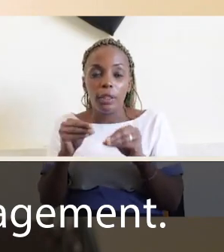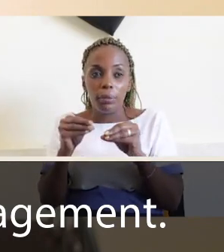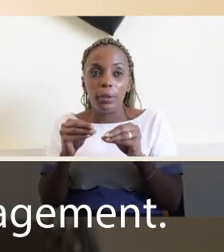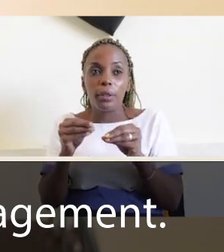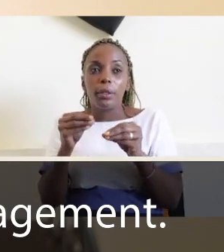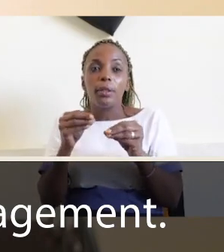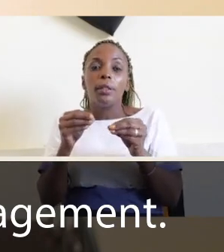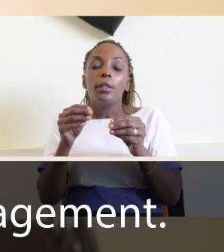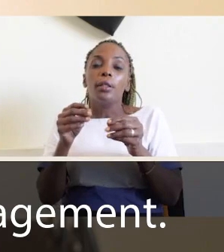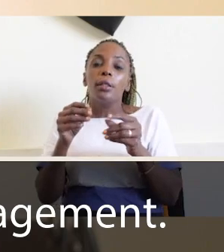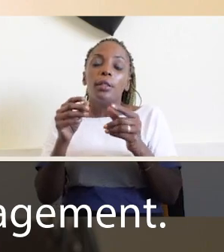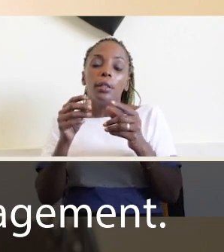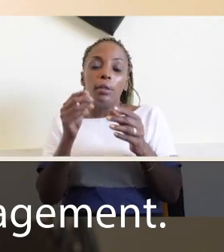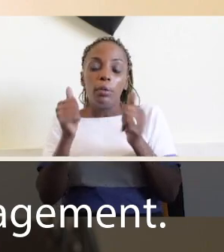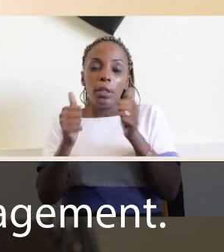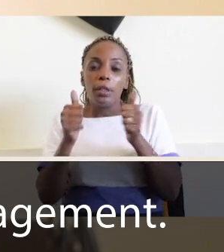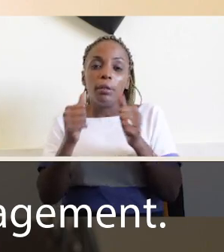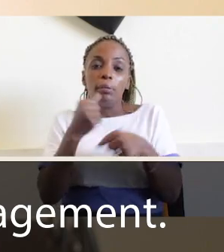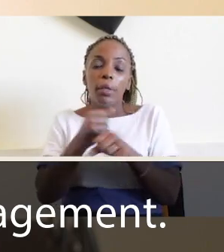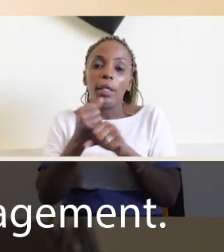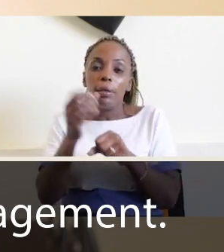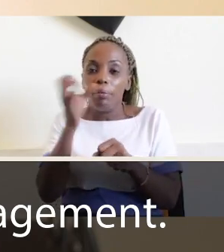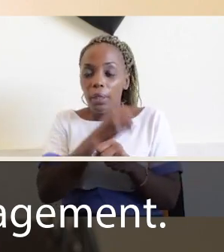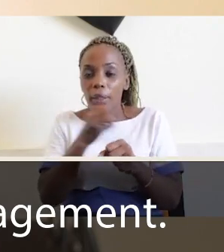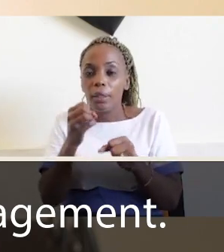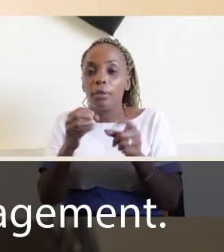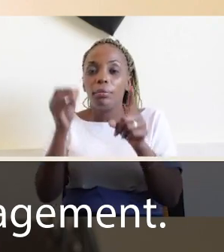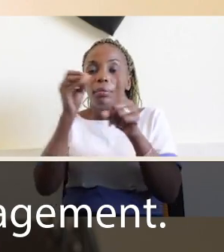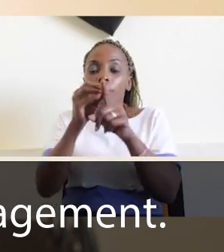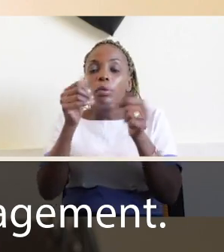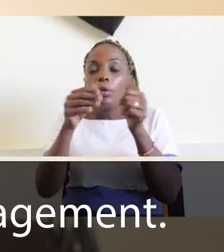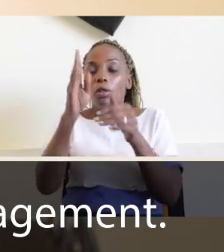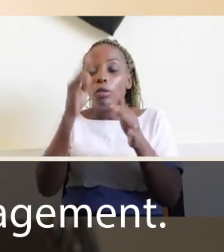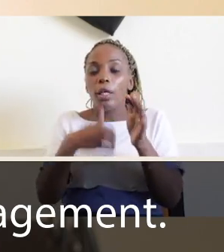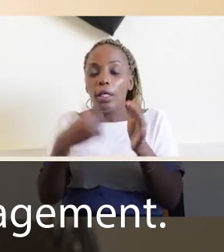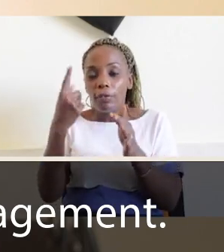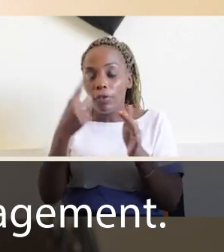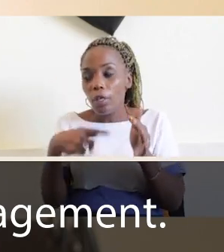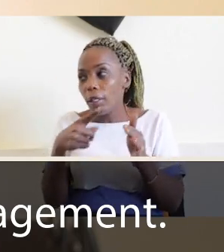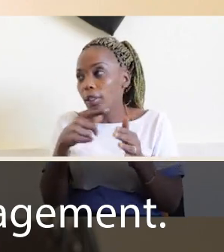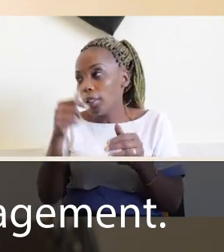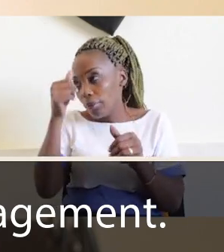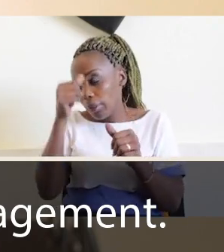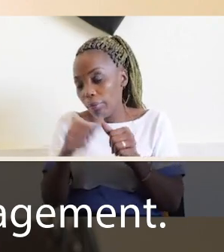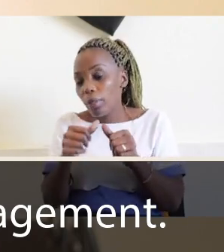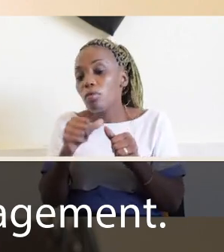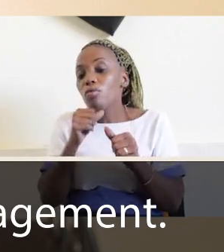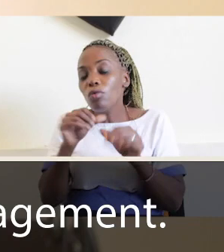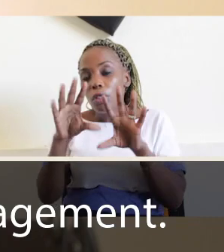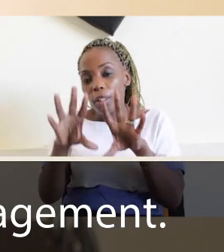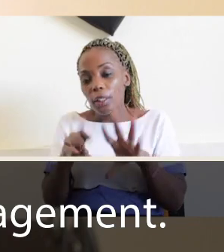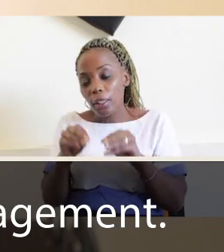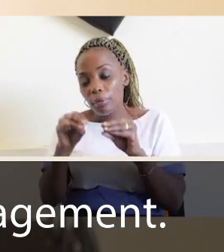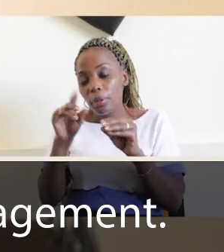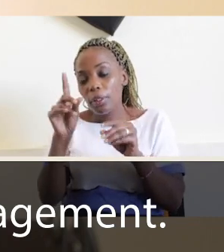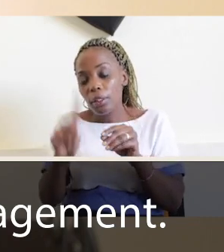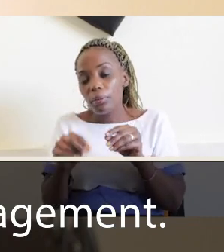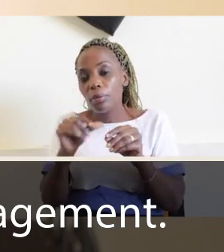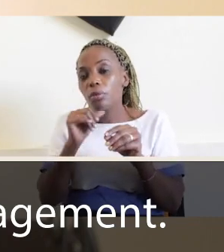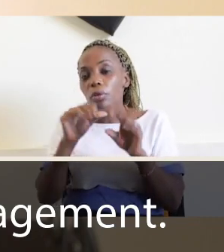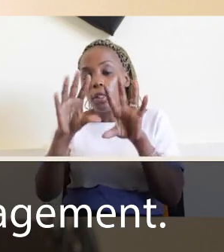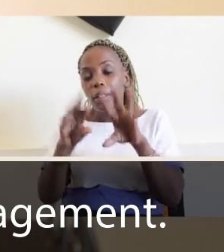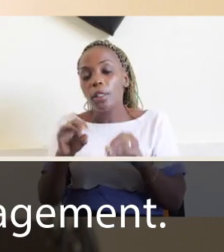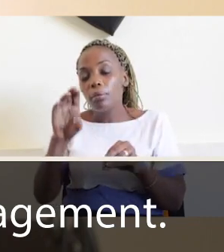miss our pursuit of that which God has. And so remember, do not settle for